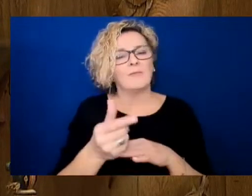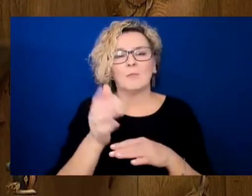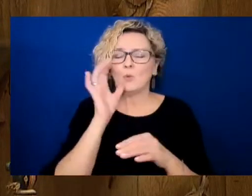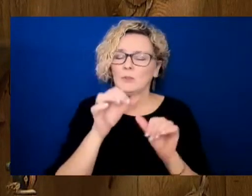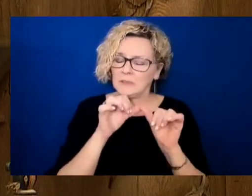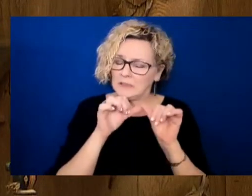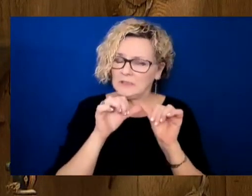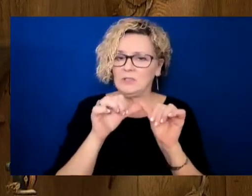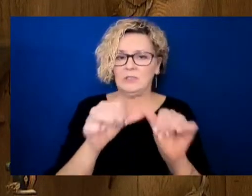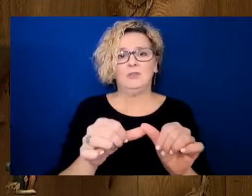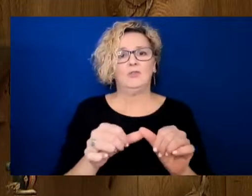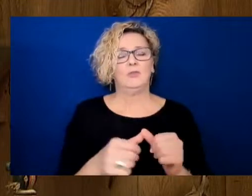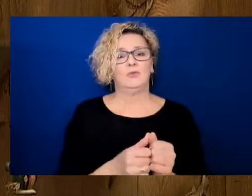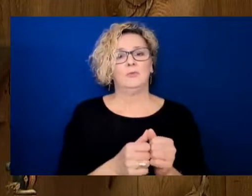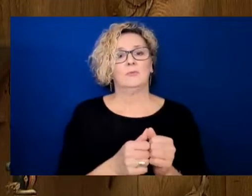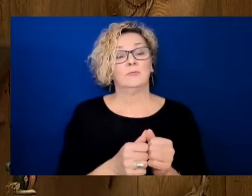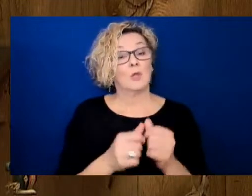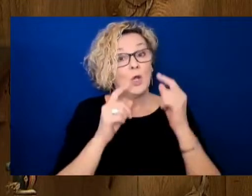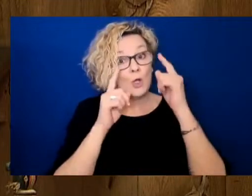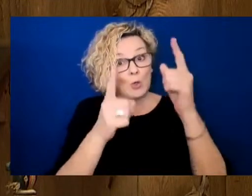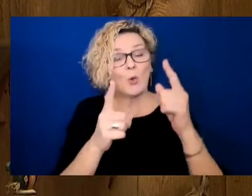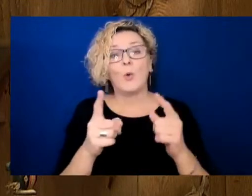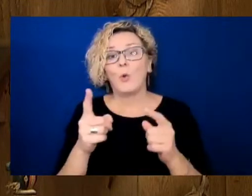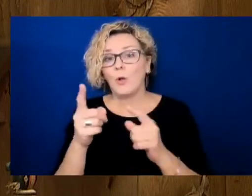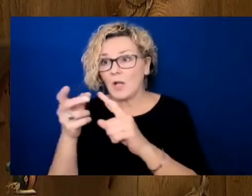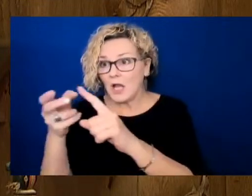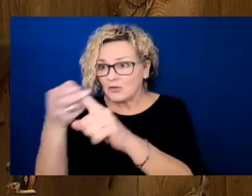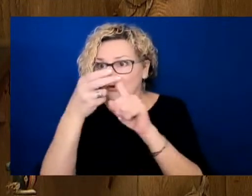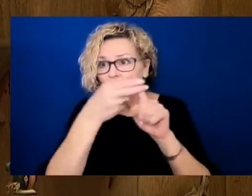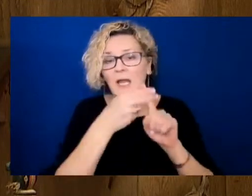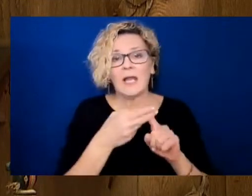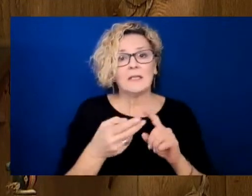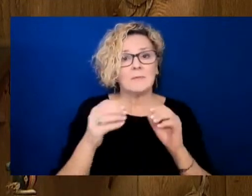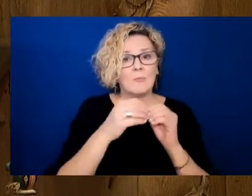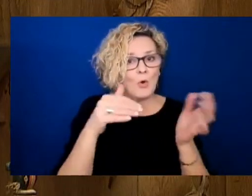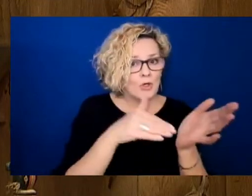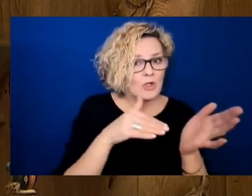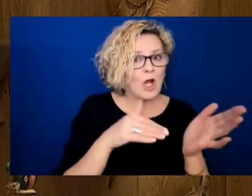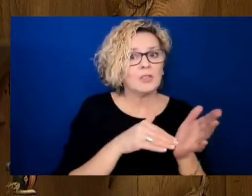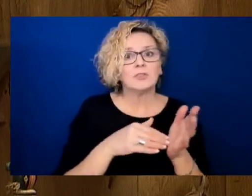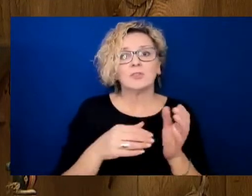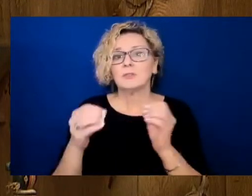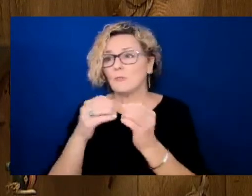and retain the doctors and nurses we need. It will make new